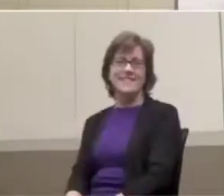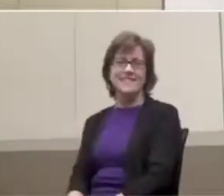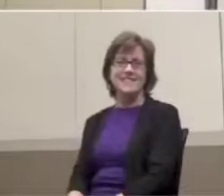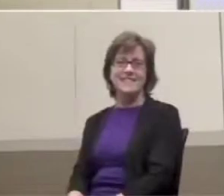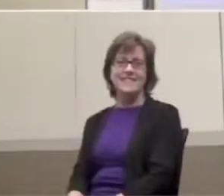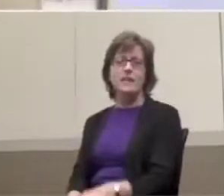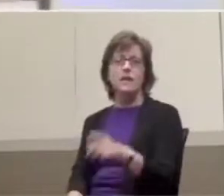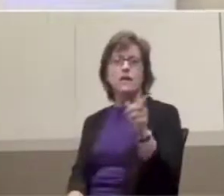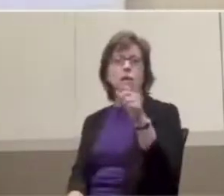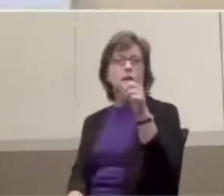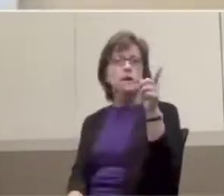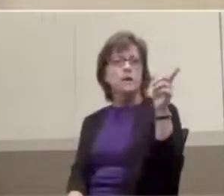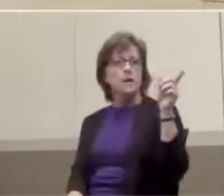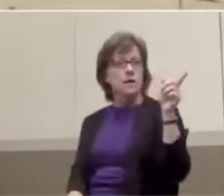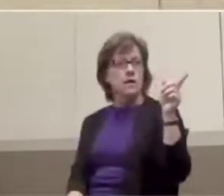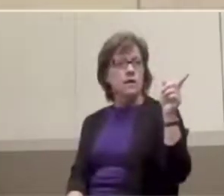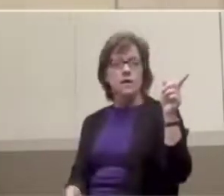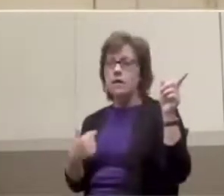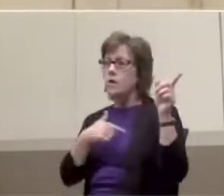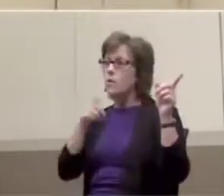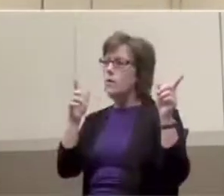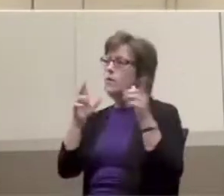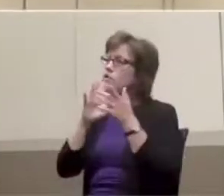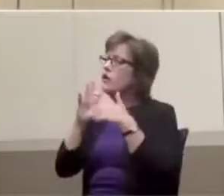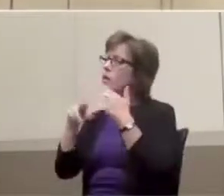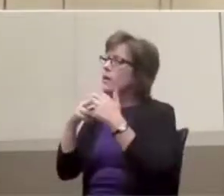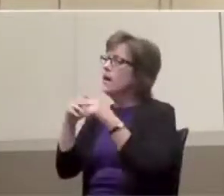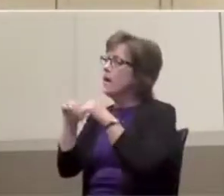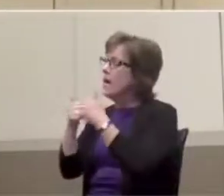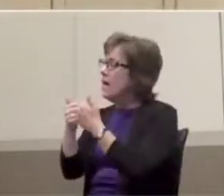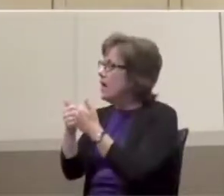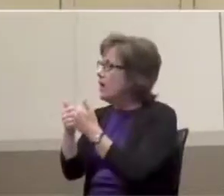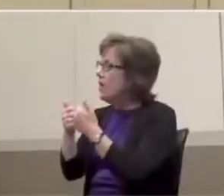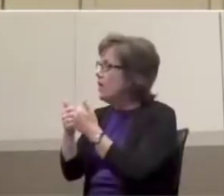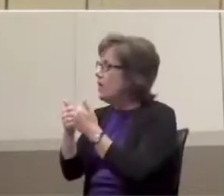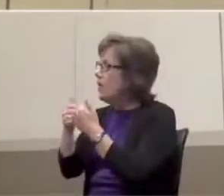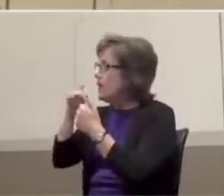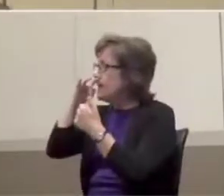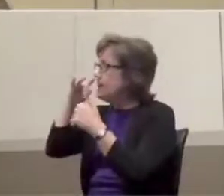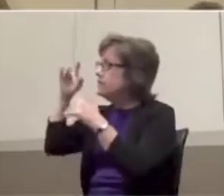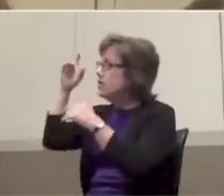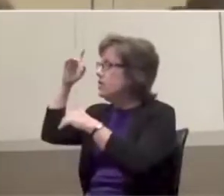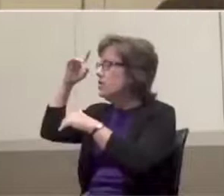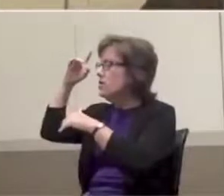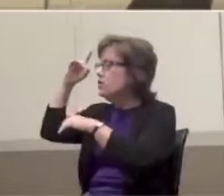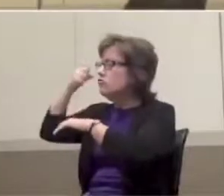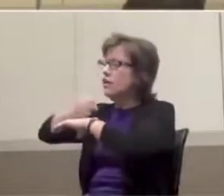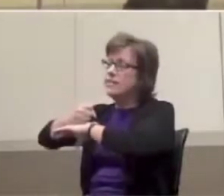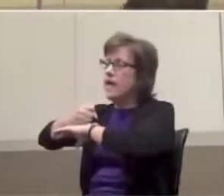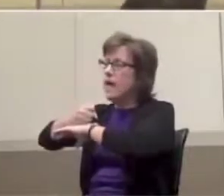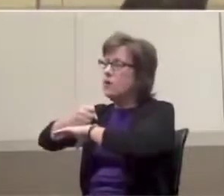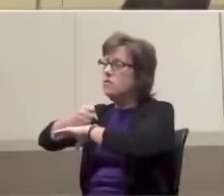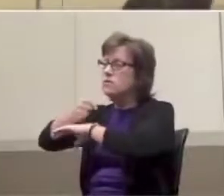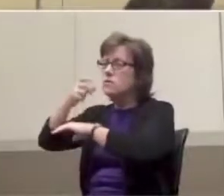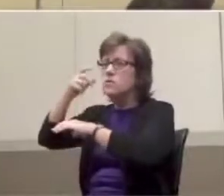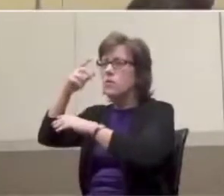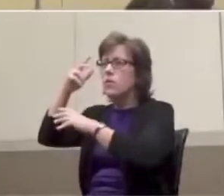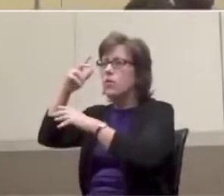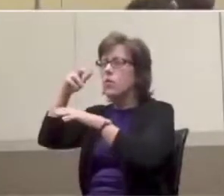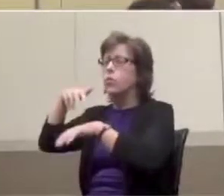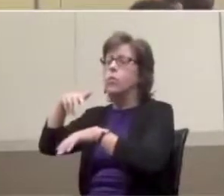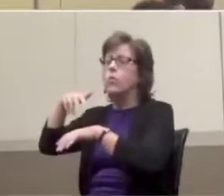Yes, please. You were just talking about how kids kind of shut down when they feel like they don't know the right answer, or they